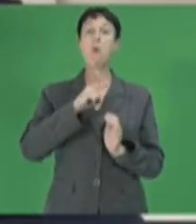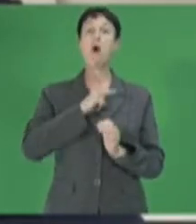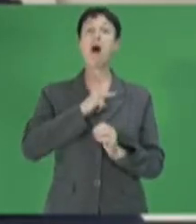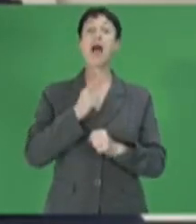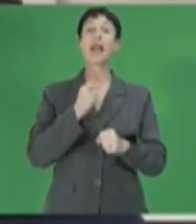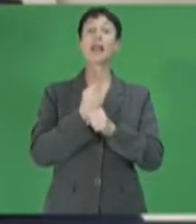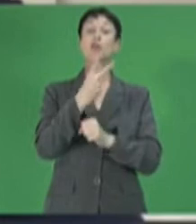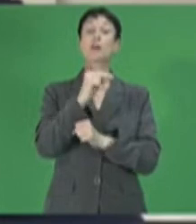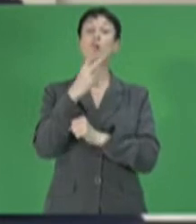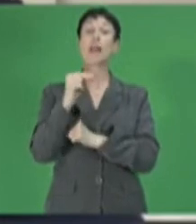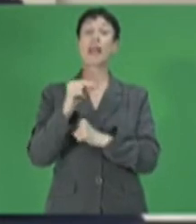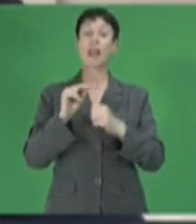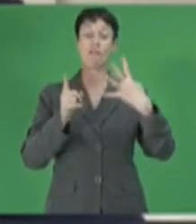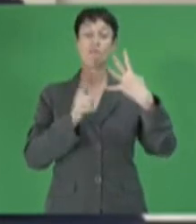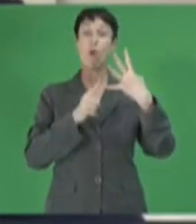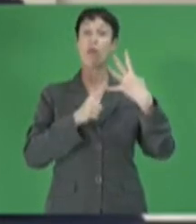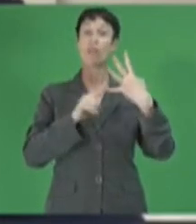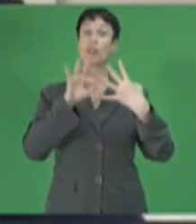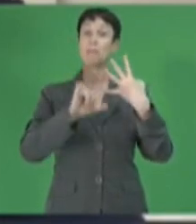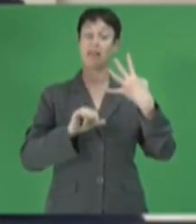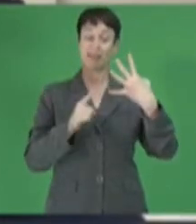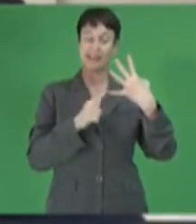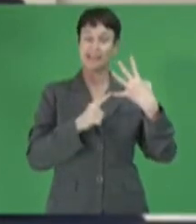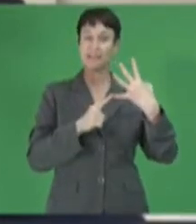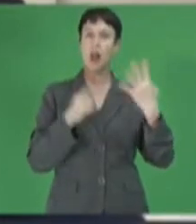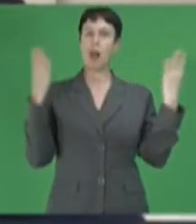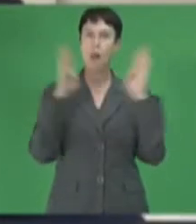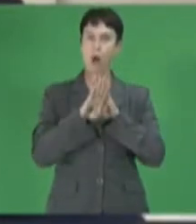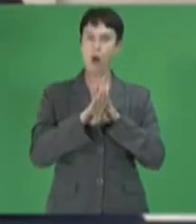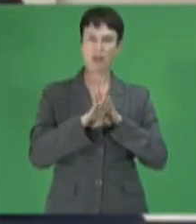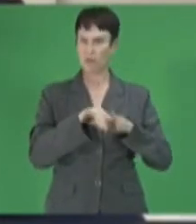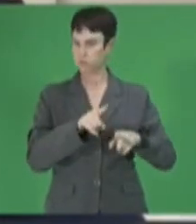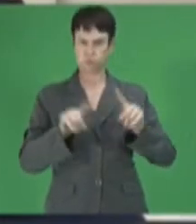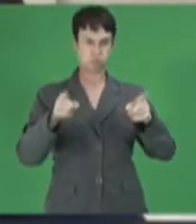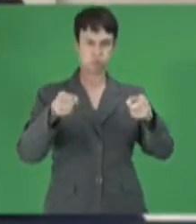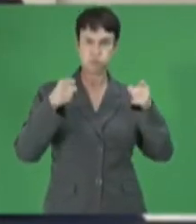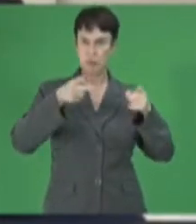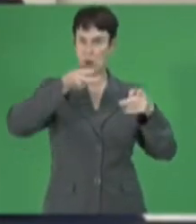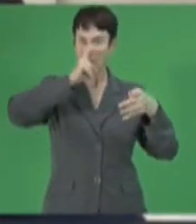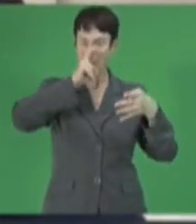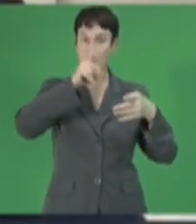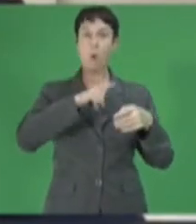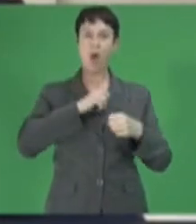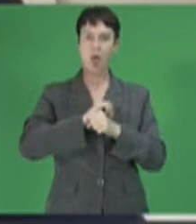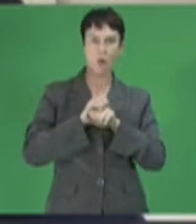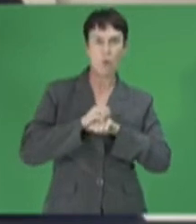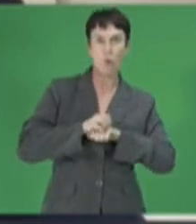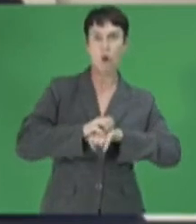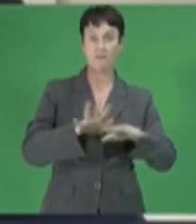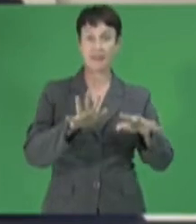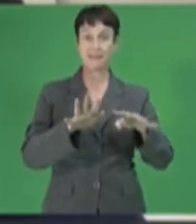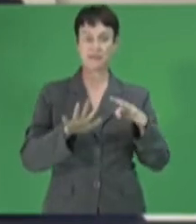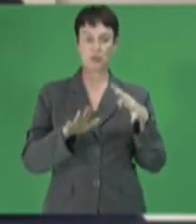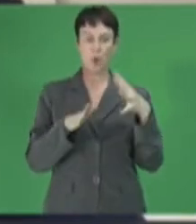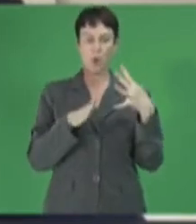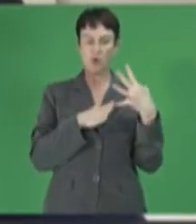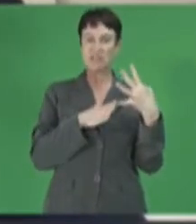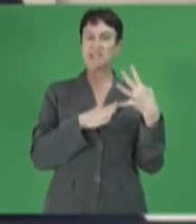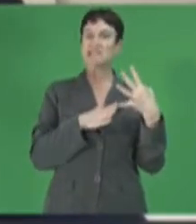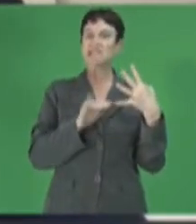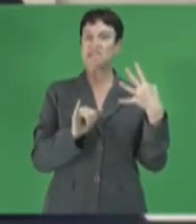but also because of the lockdown that was in place due to the virus wave that we were experiencing earlier in the